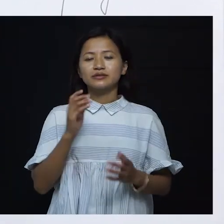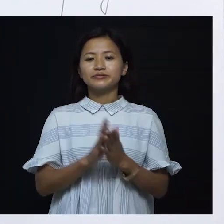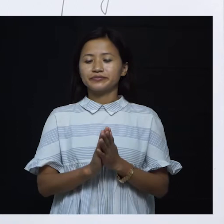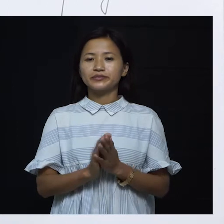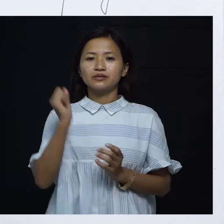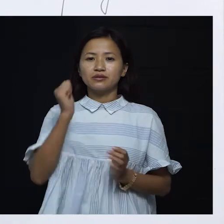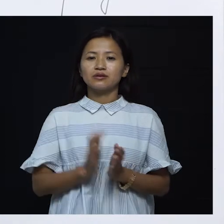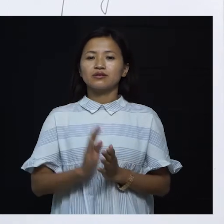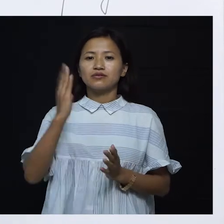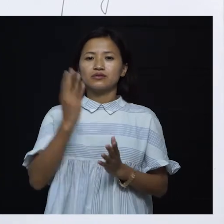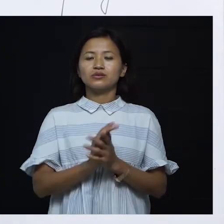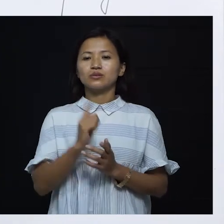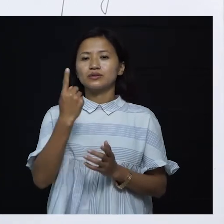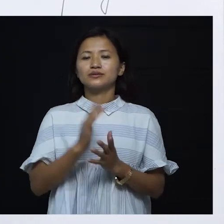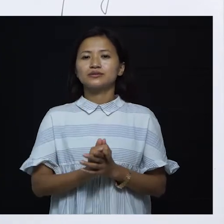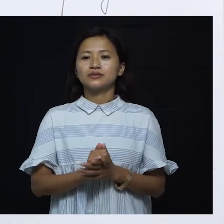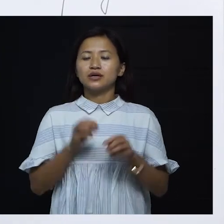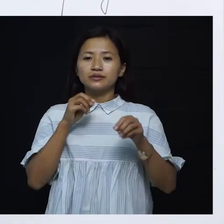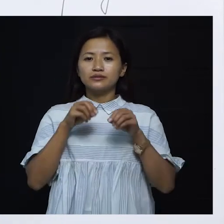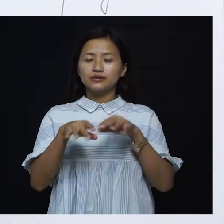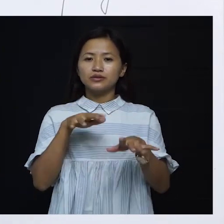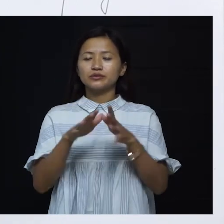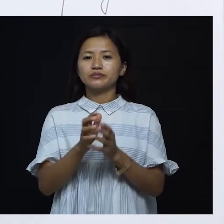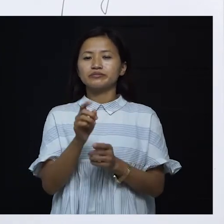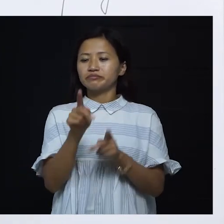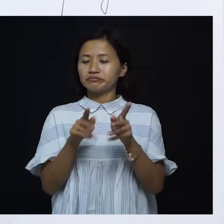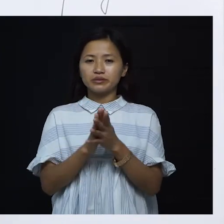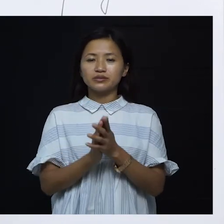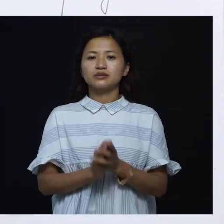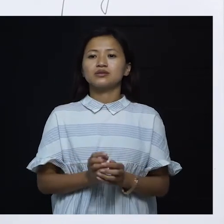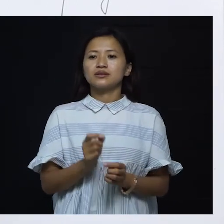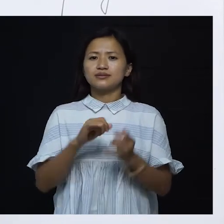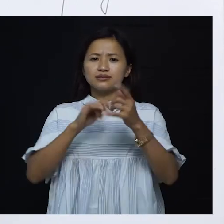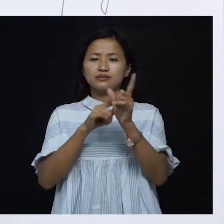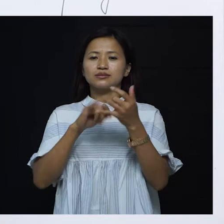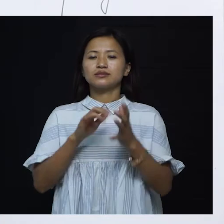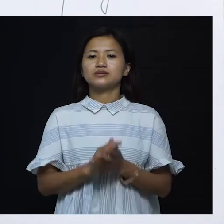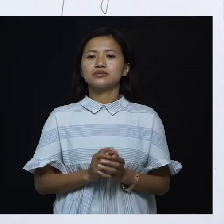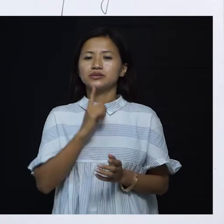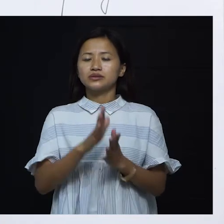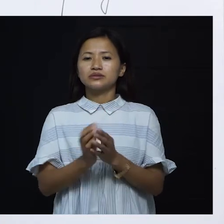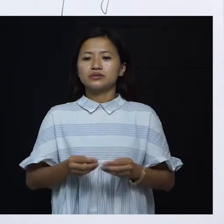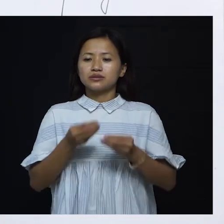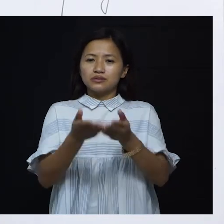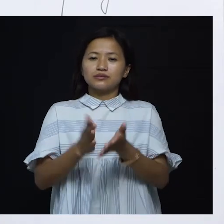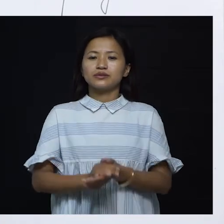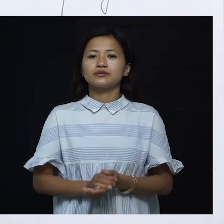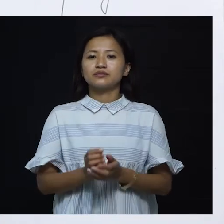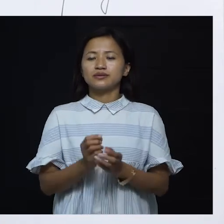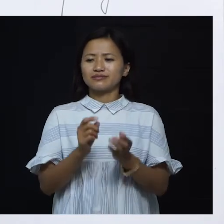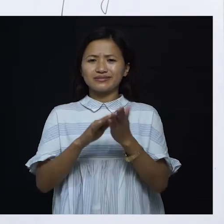so the fourth one is distribution, public distribution system. So in order to ensure a continuous supply of